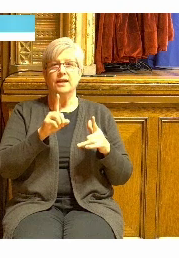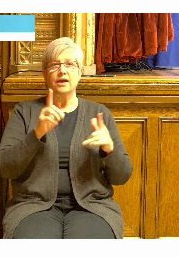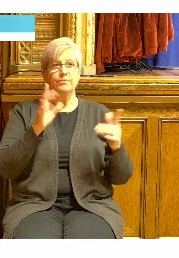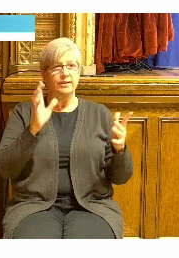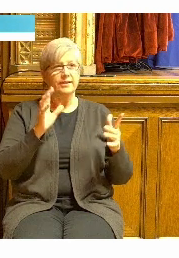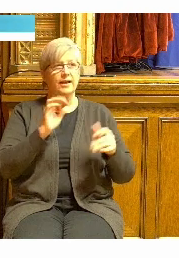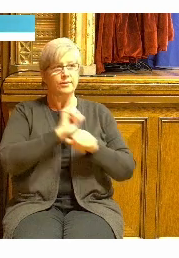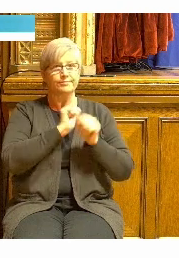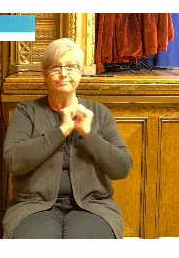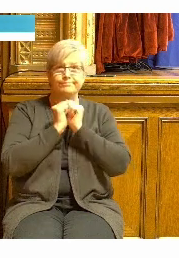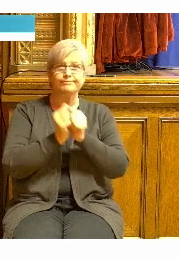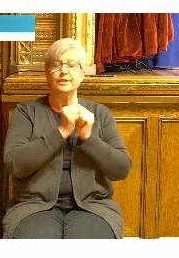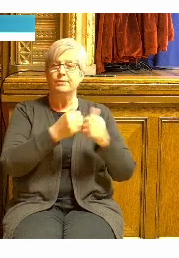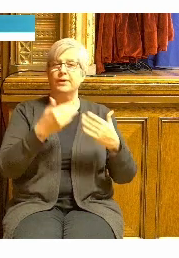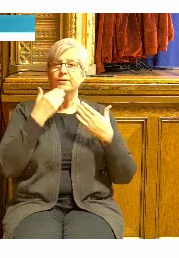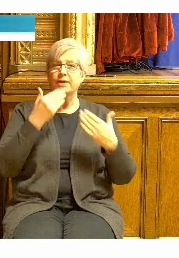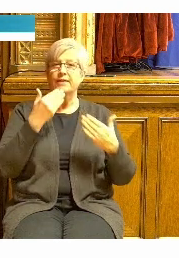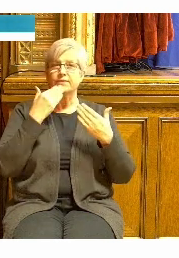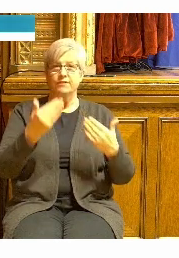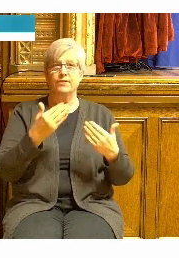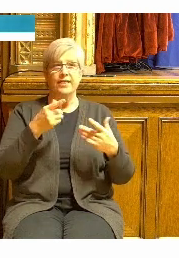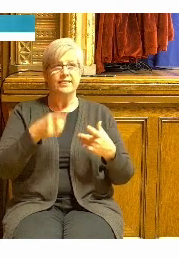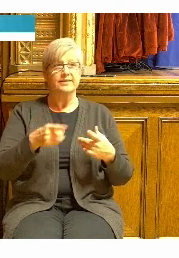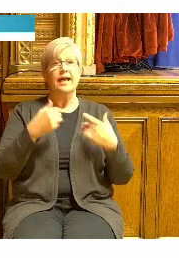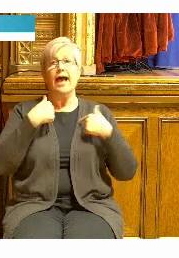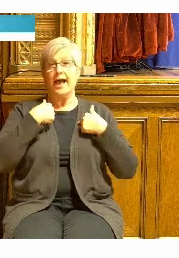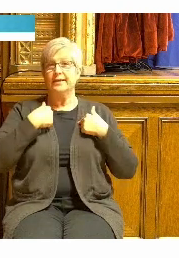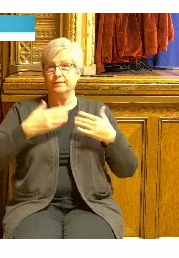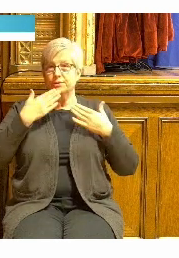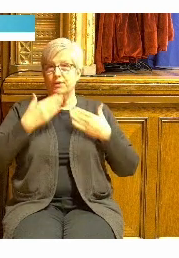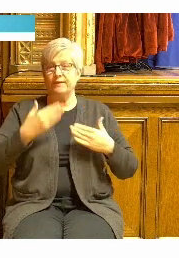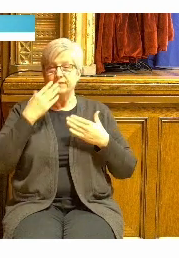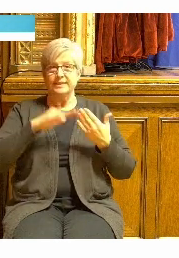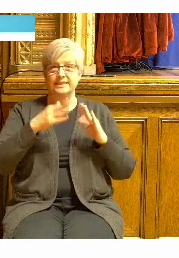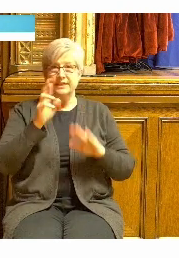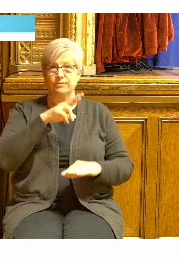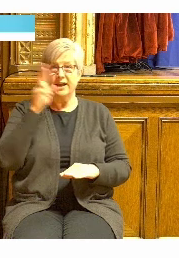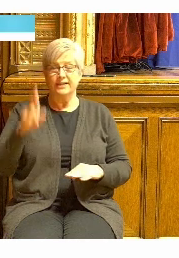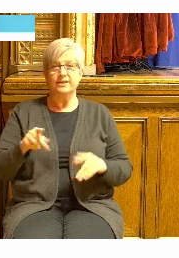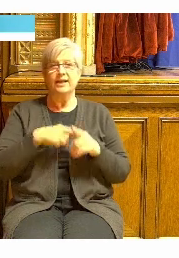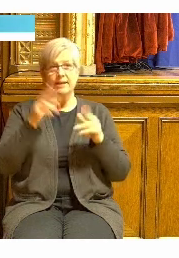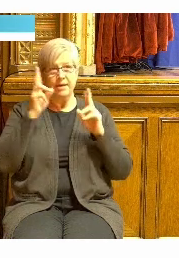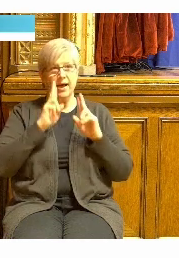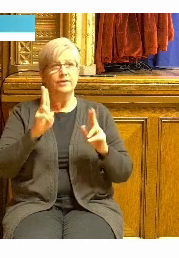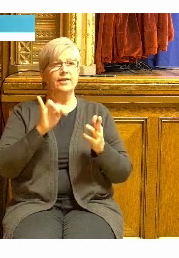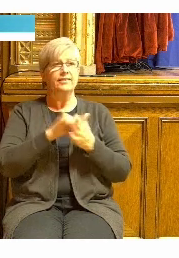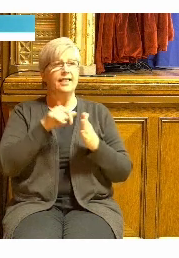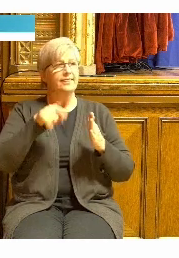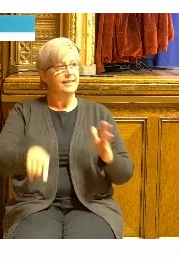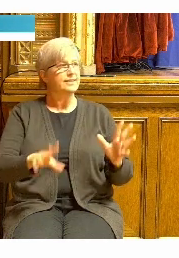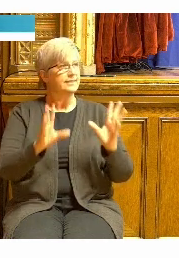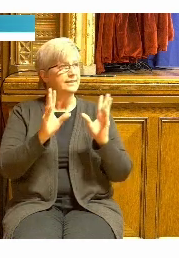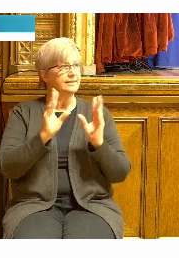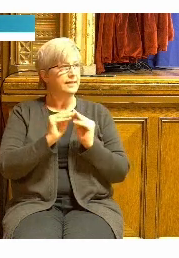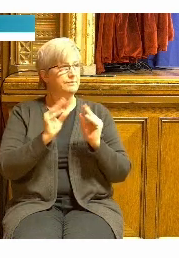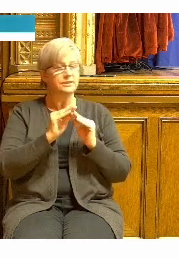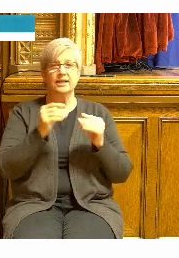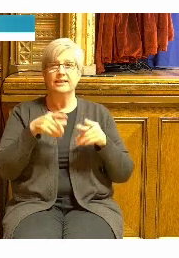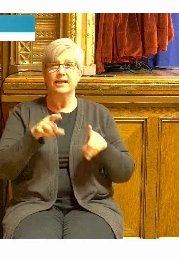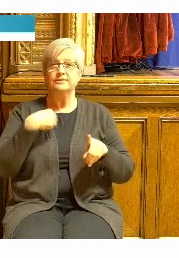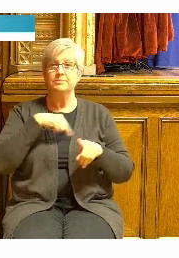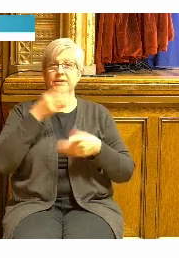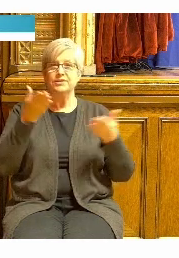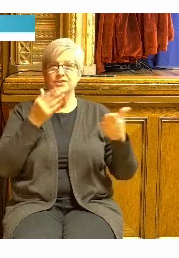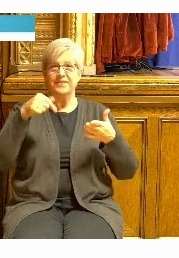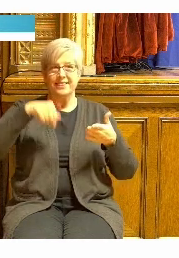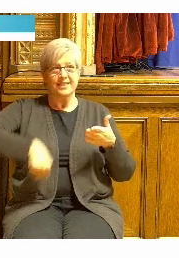joint effort, and we're grateful for this. I'm grateful for this city of Rochester, and I'm honored that this commission would allow me to serve